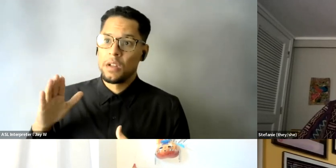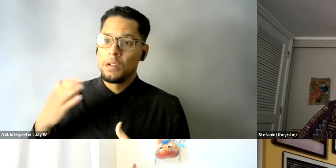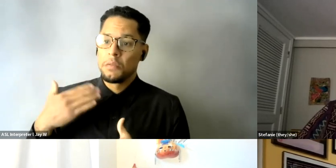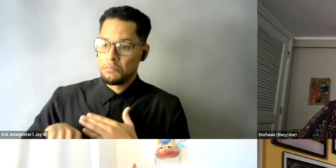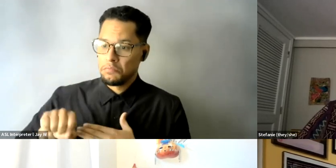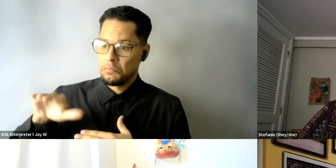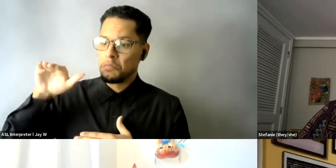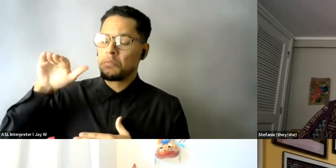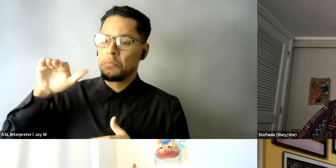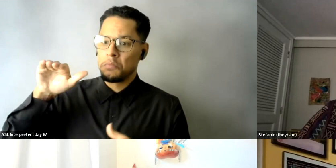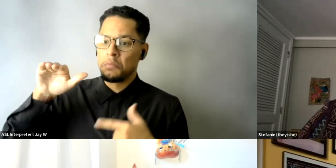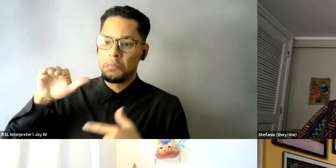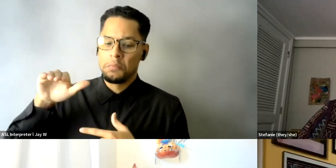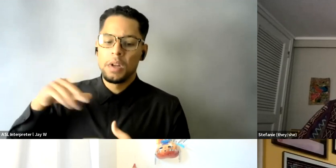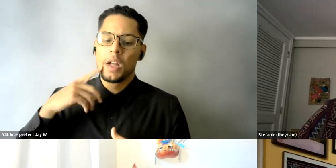dramatic event,